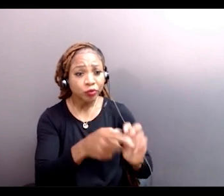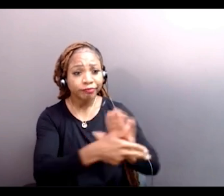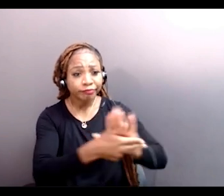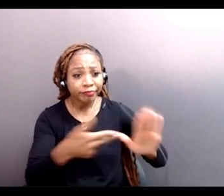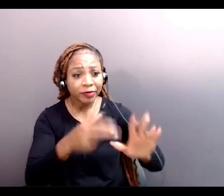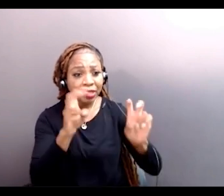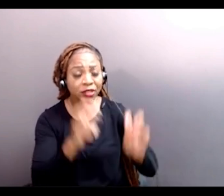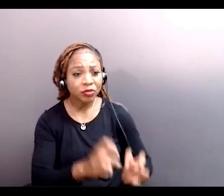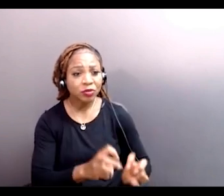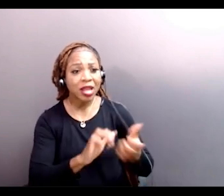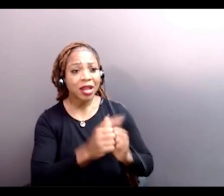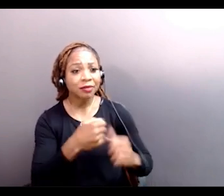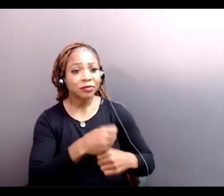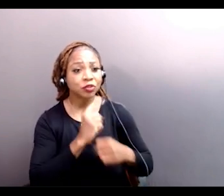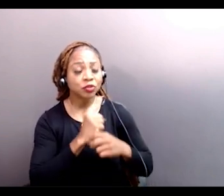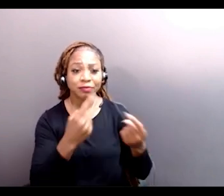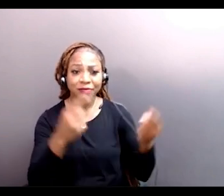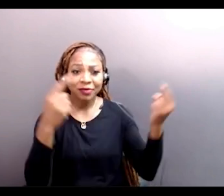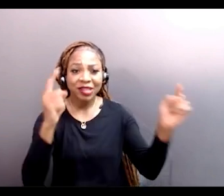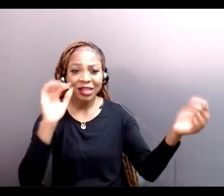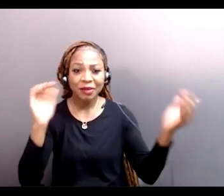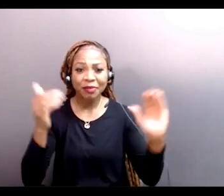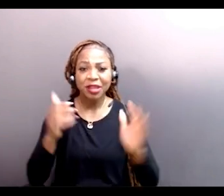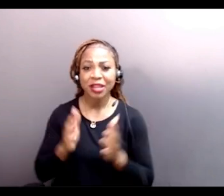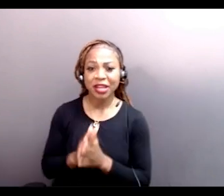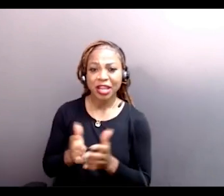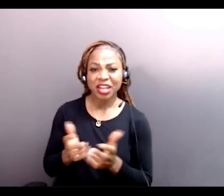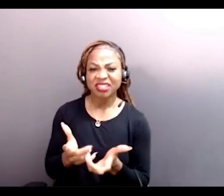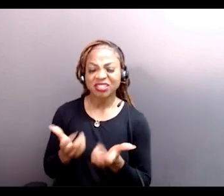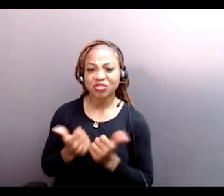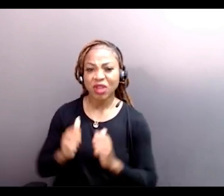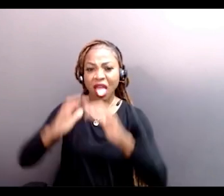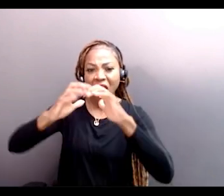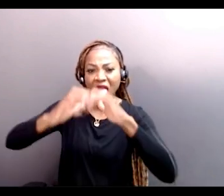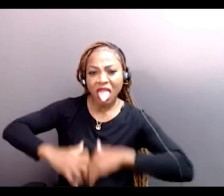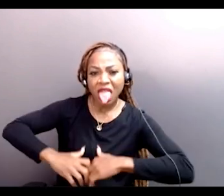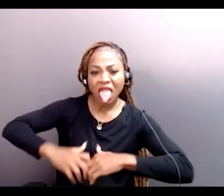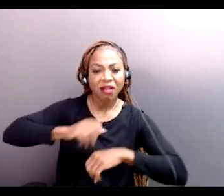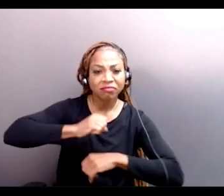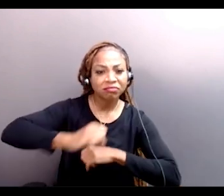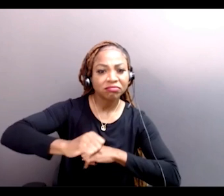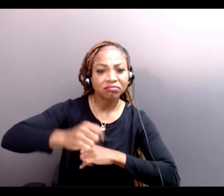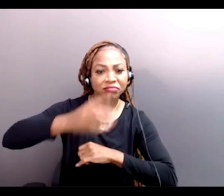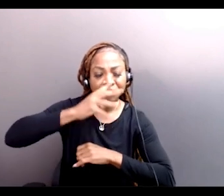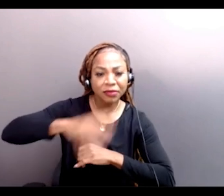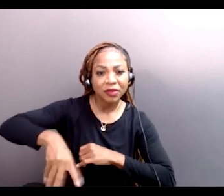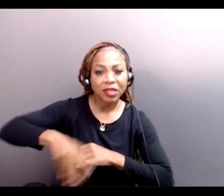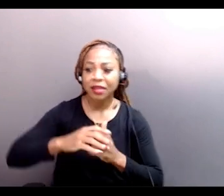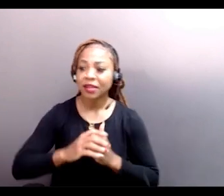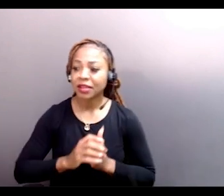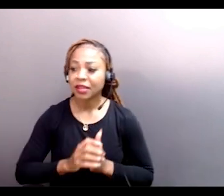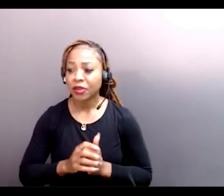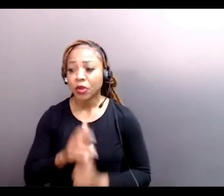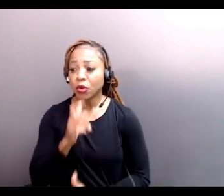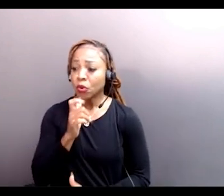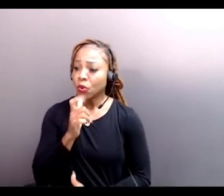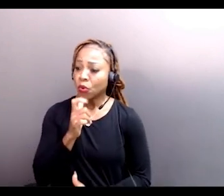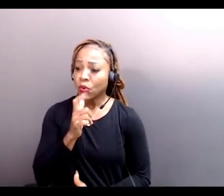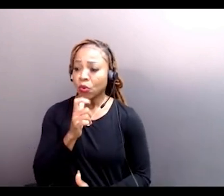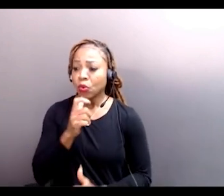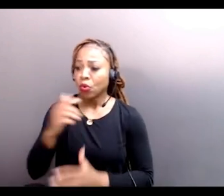work to make sure that it succeeds as opposed to attempting to tear it down? How do you who's